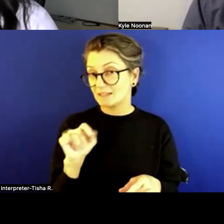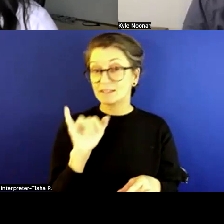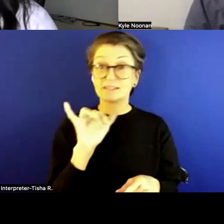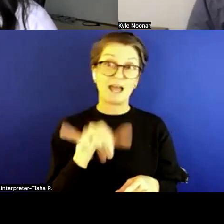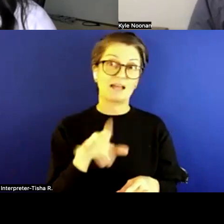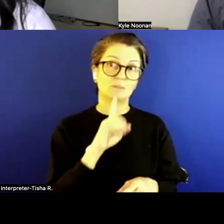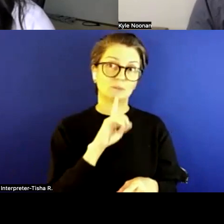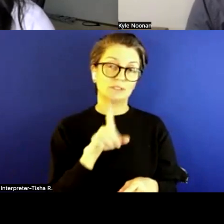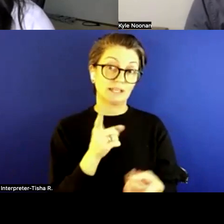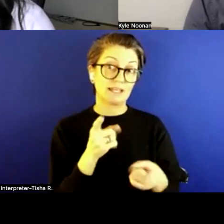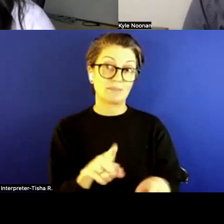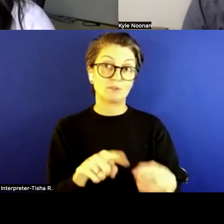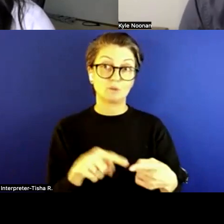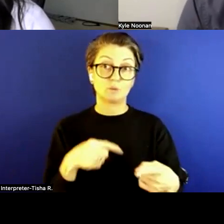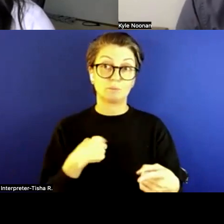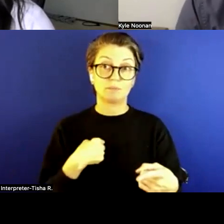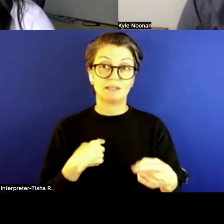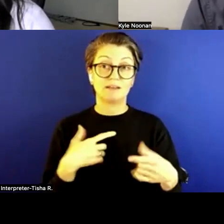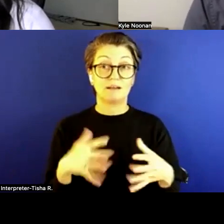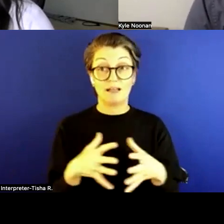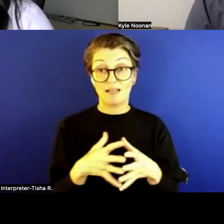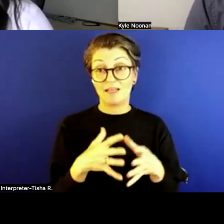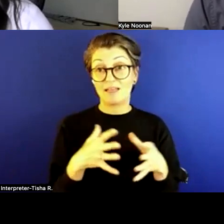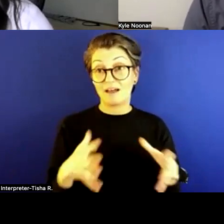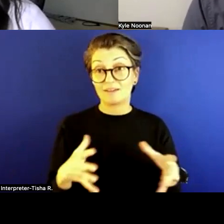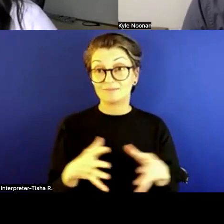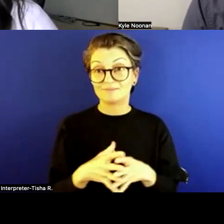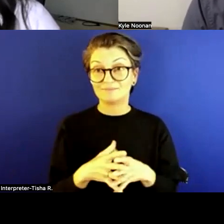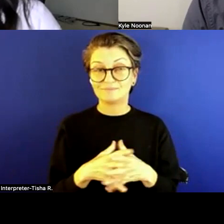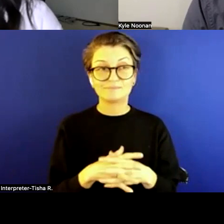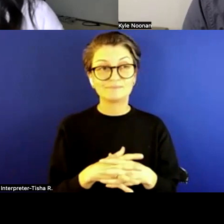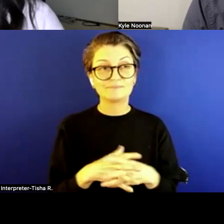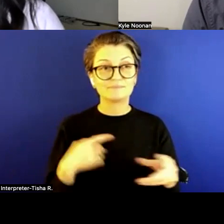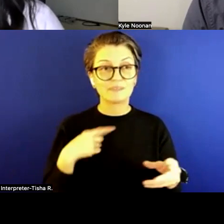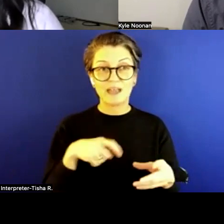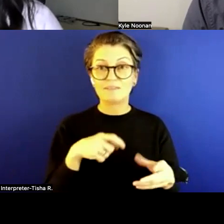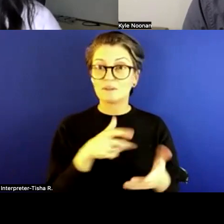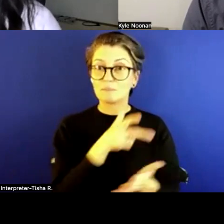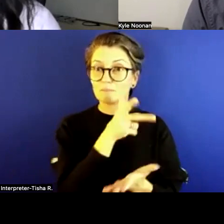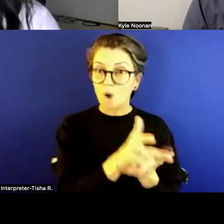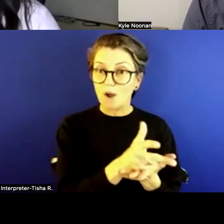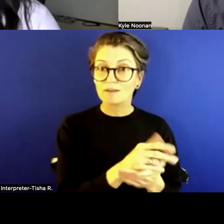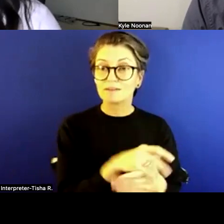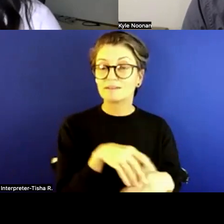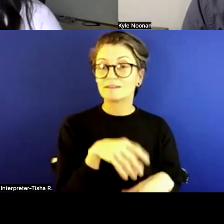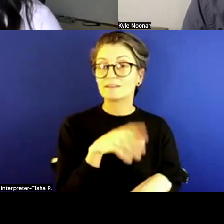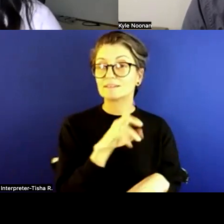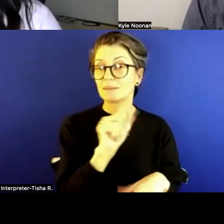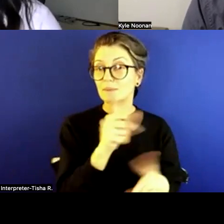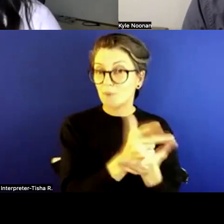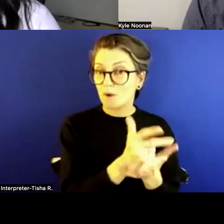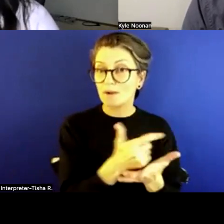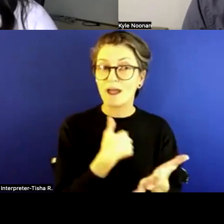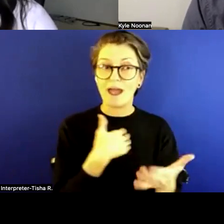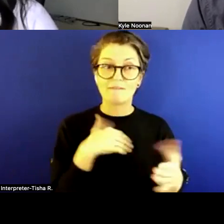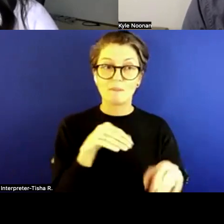it happens to me a lot. We have to park in accessible parking because I have a mobility device.